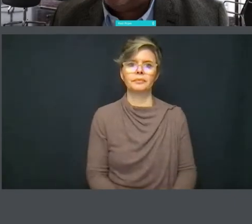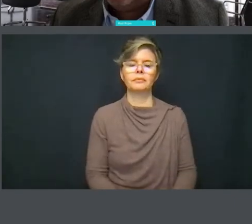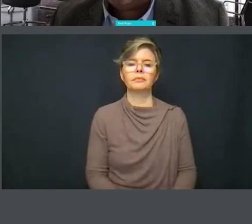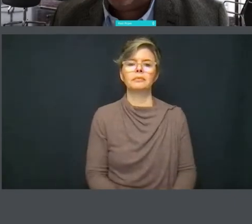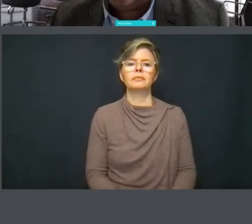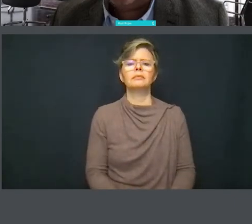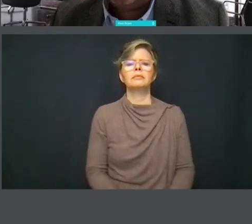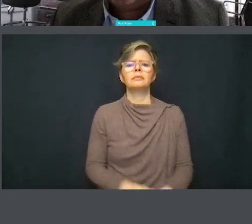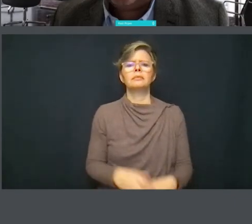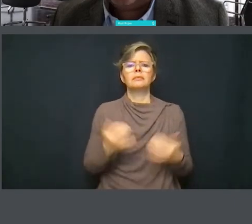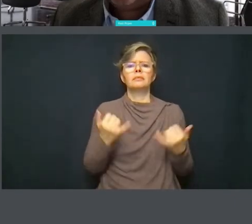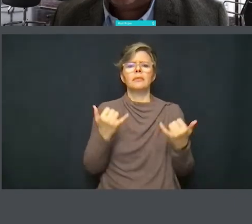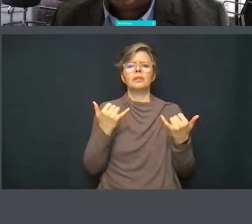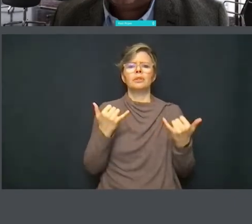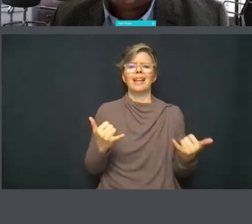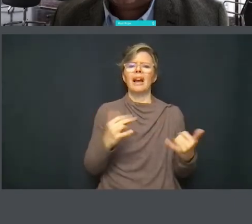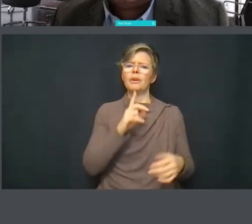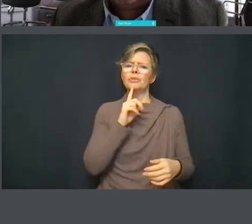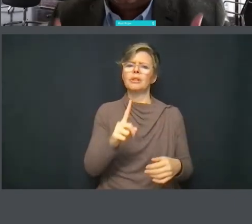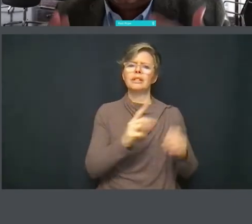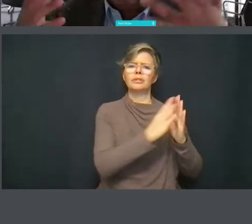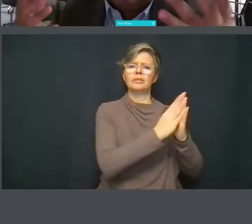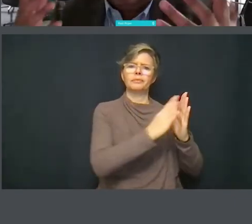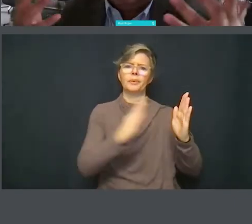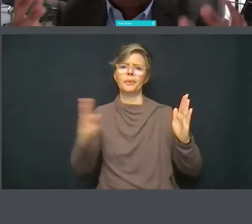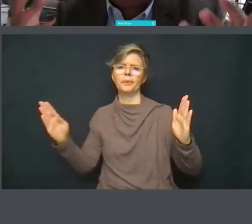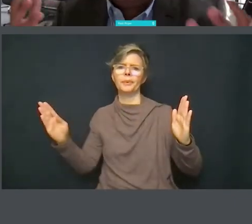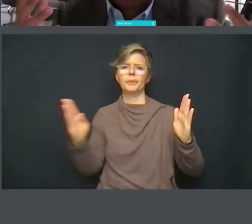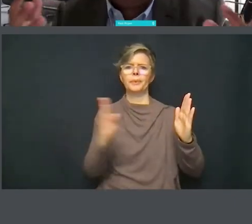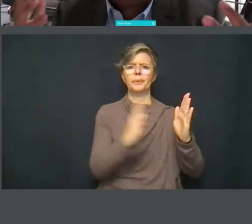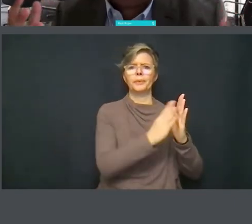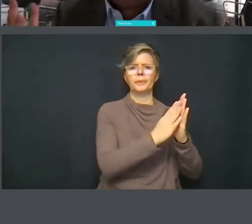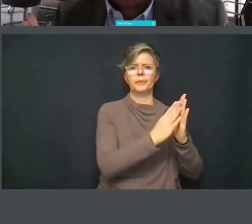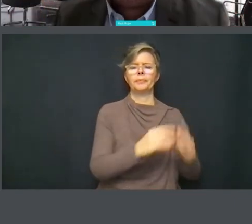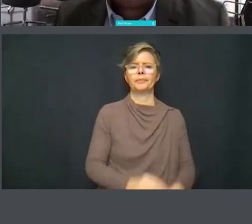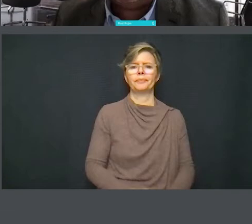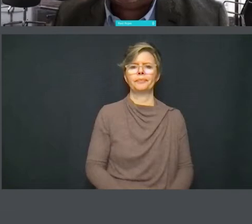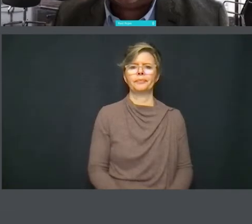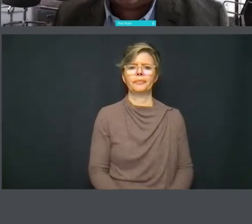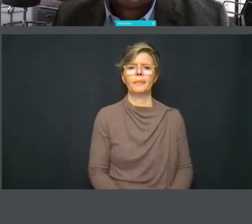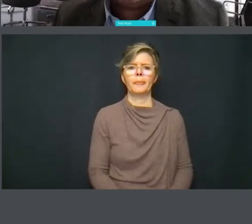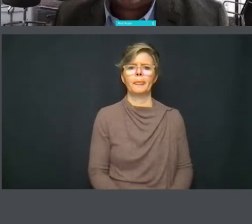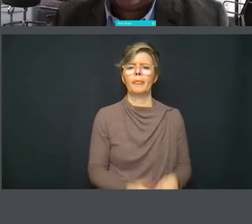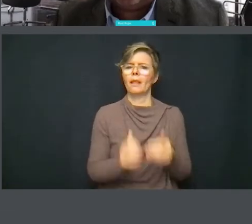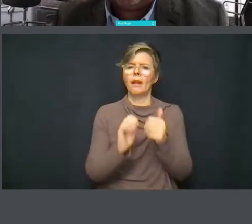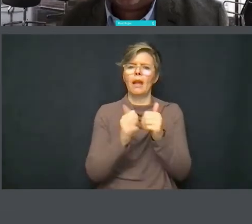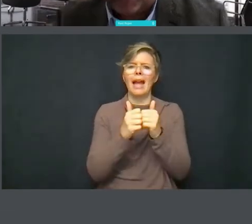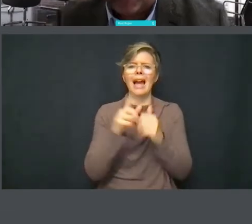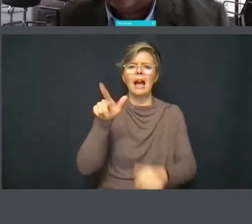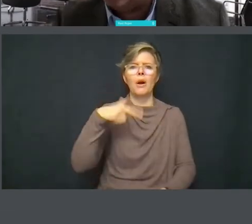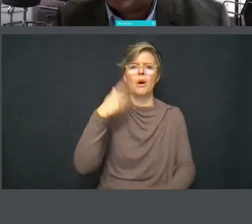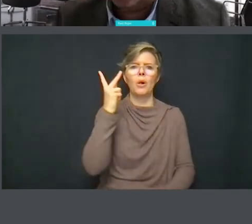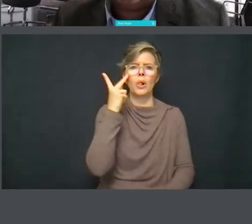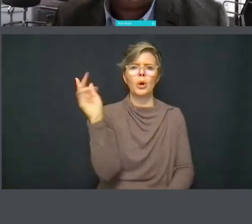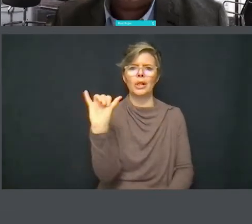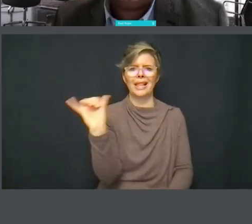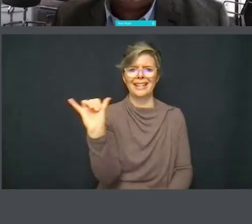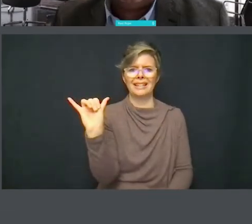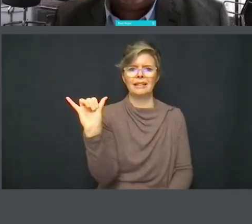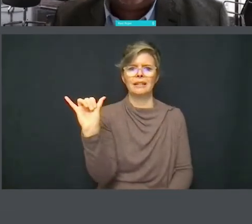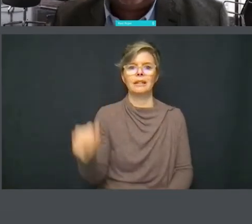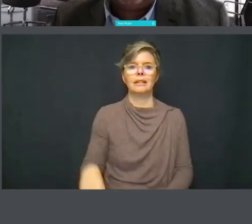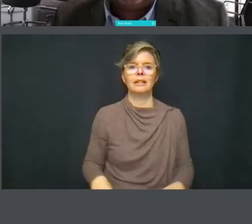So this part here is just to kind of get an idea of what if we had to kind of draw it out, right? What would it look like, right? So if you imagine A to be one